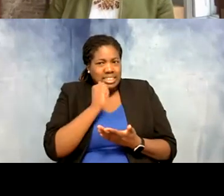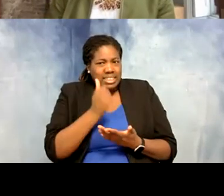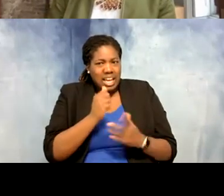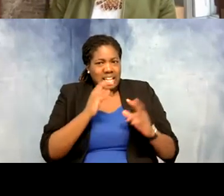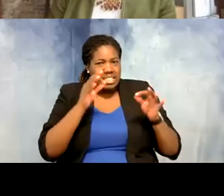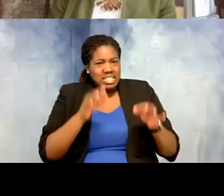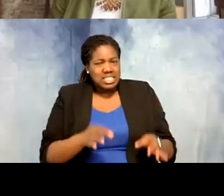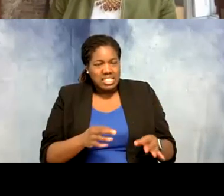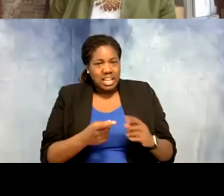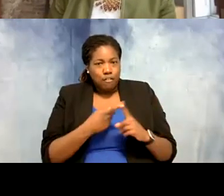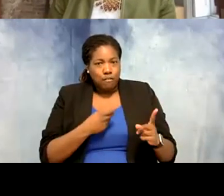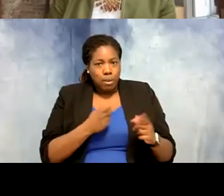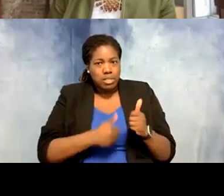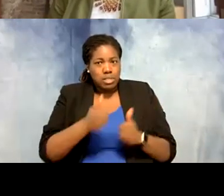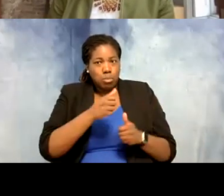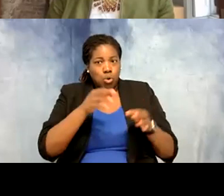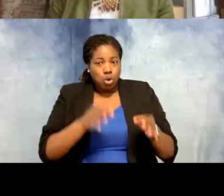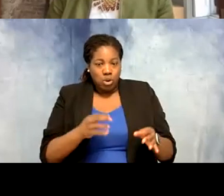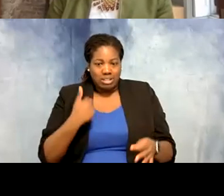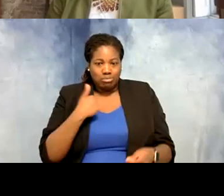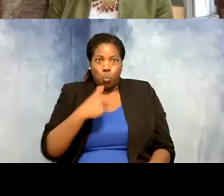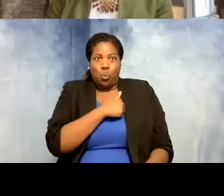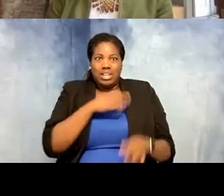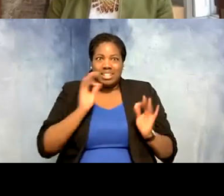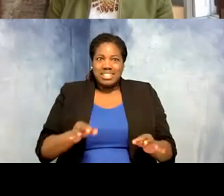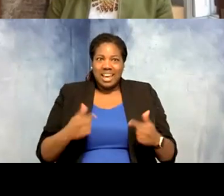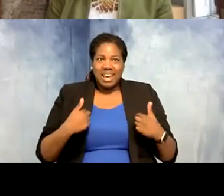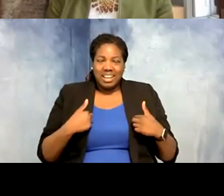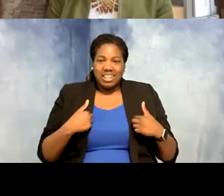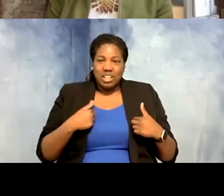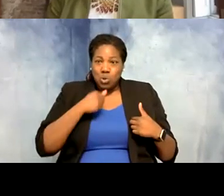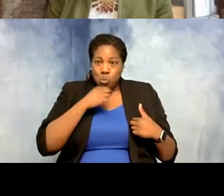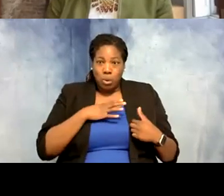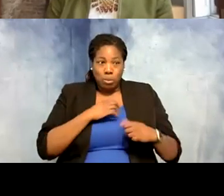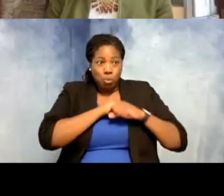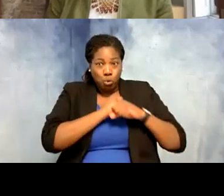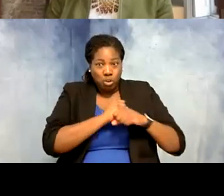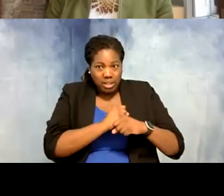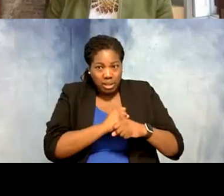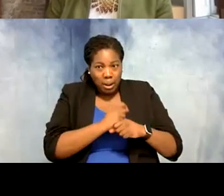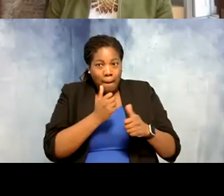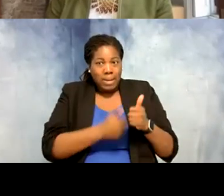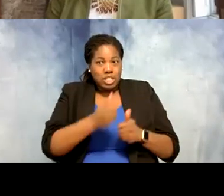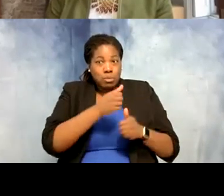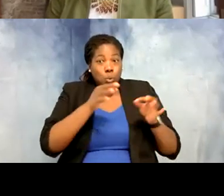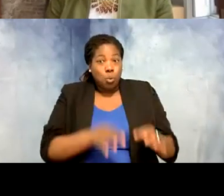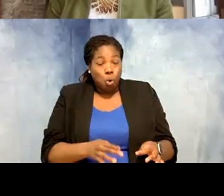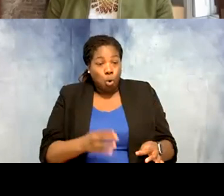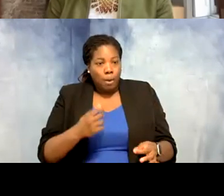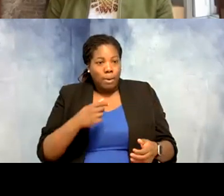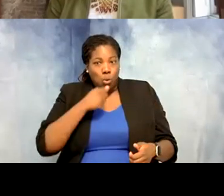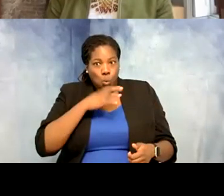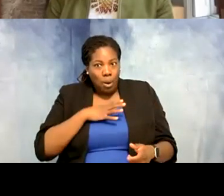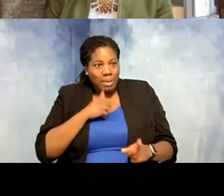by the Supreme Court. It's determined by us. So women were protected by the Supreme Court only after